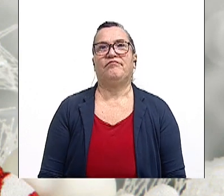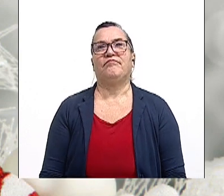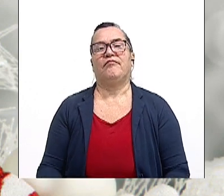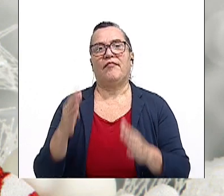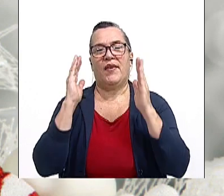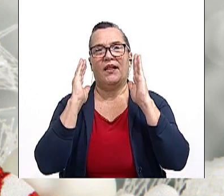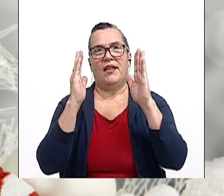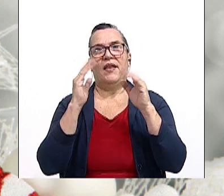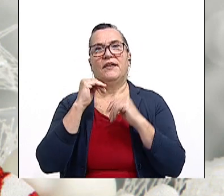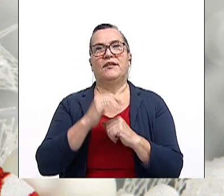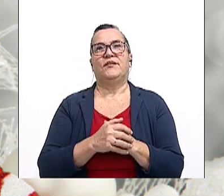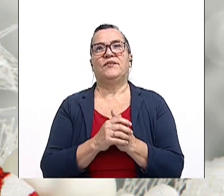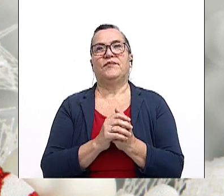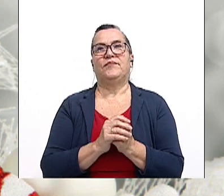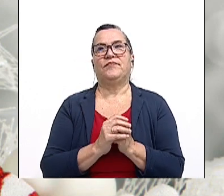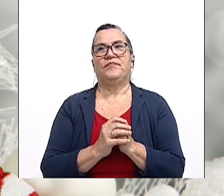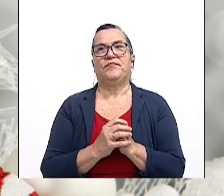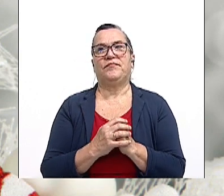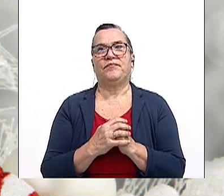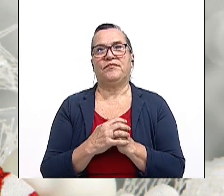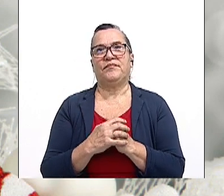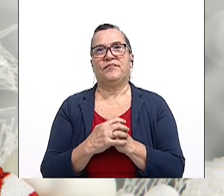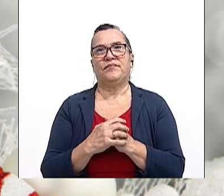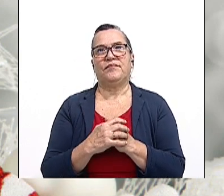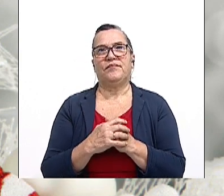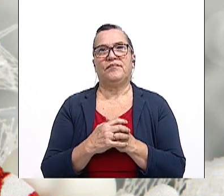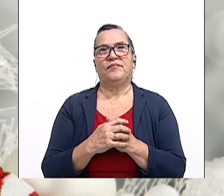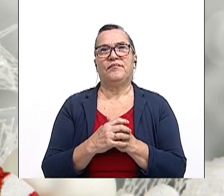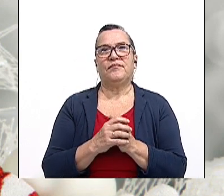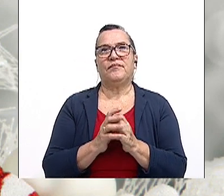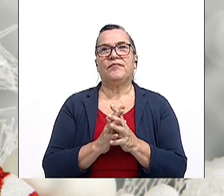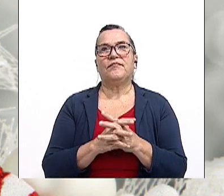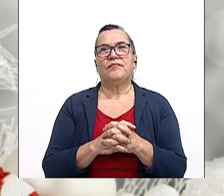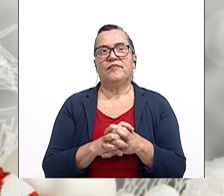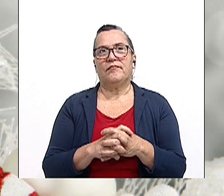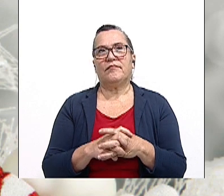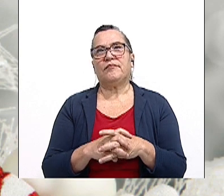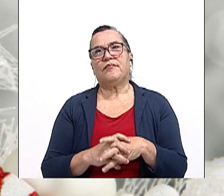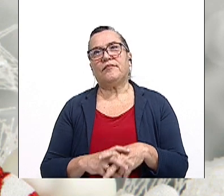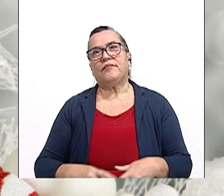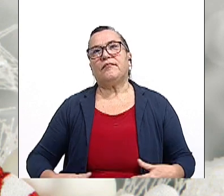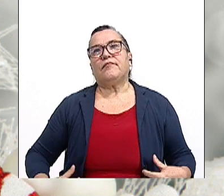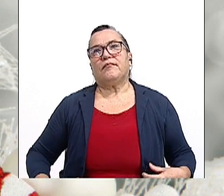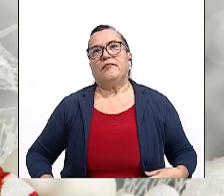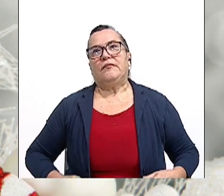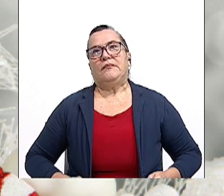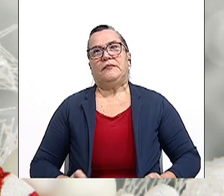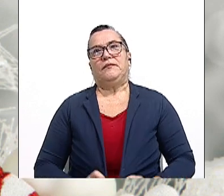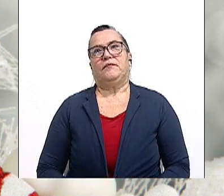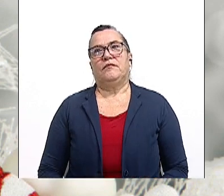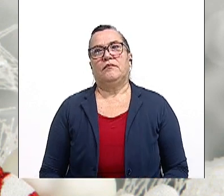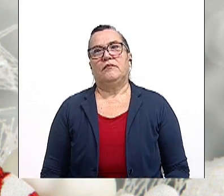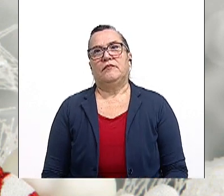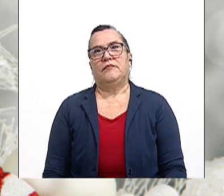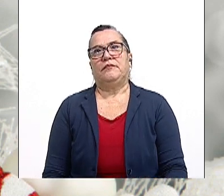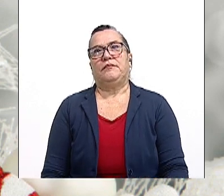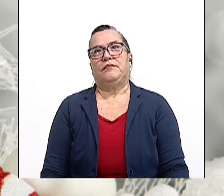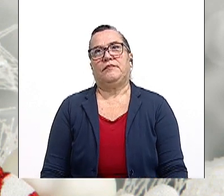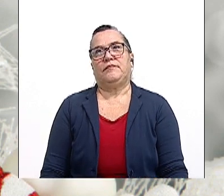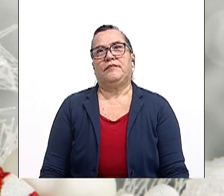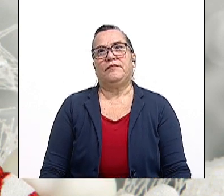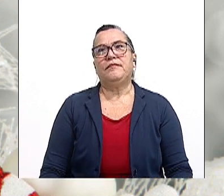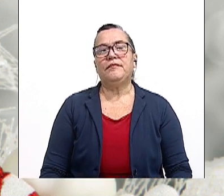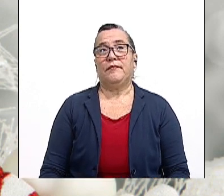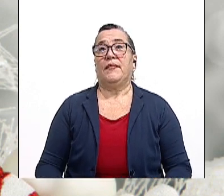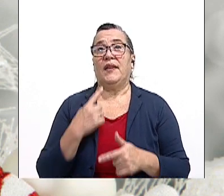pay attention because we have to check that it doesn't have any mistake. Okay, so